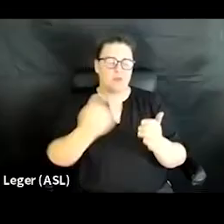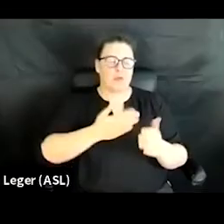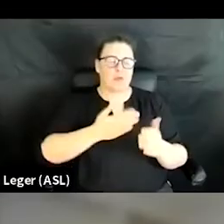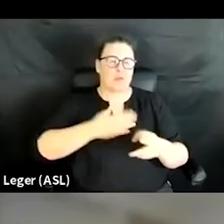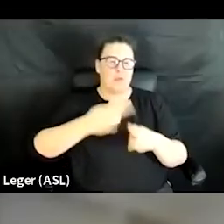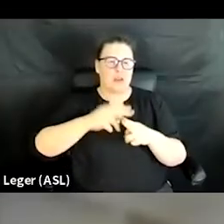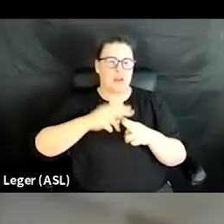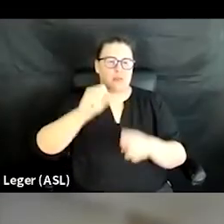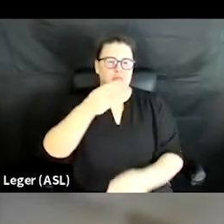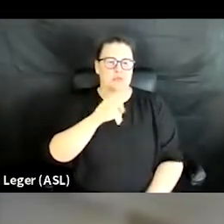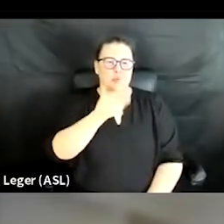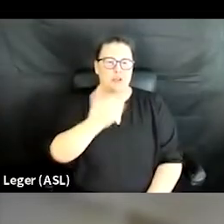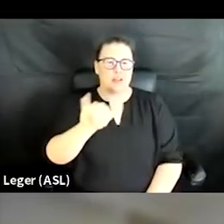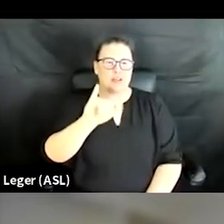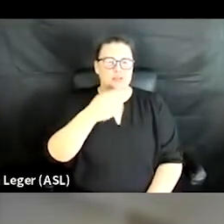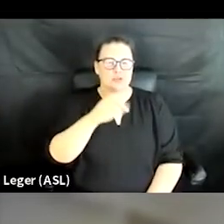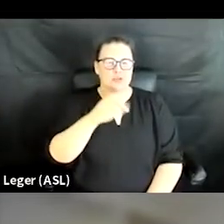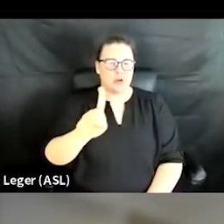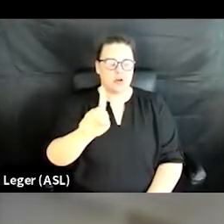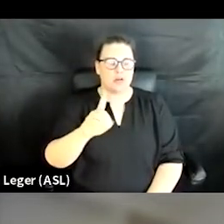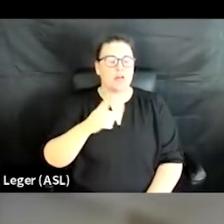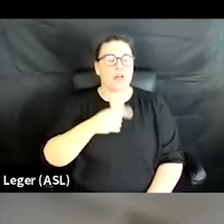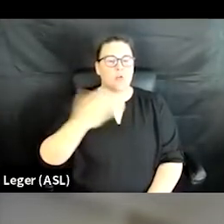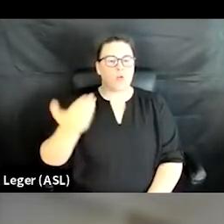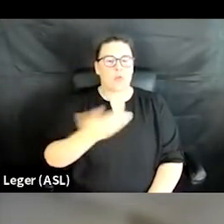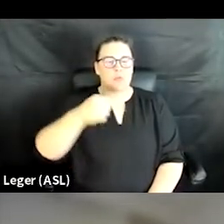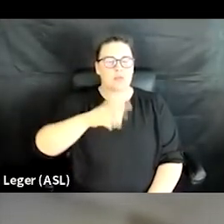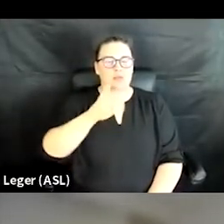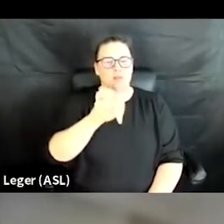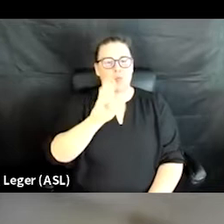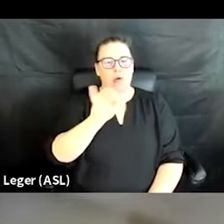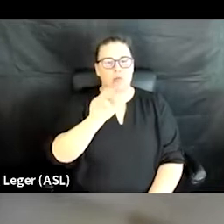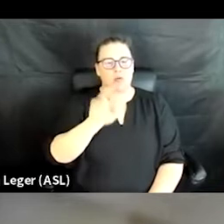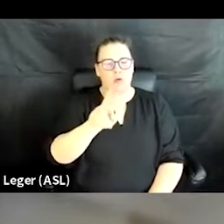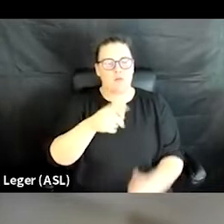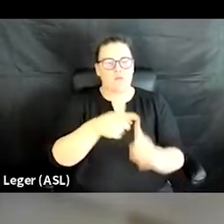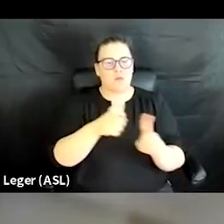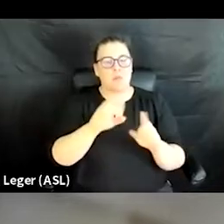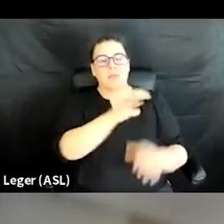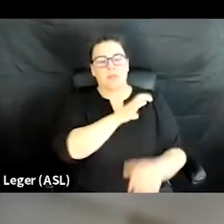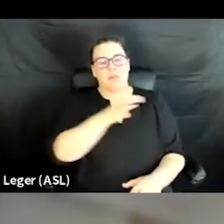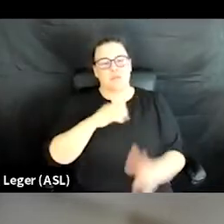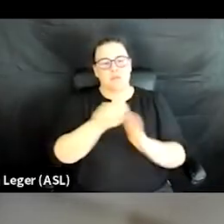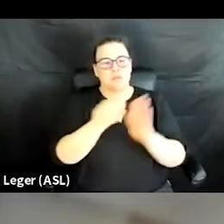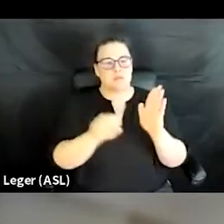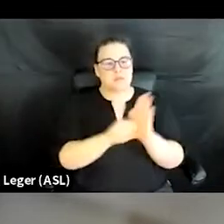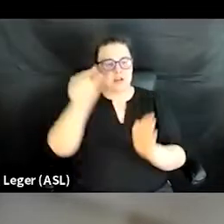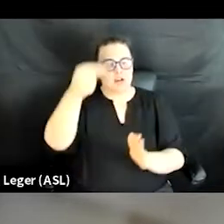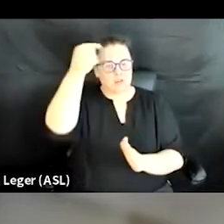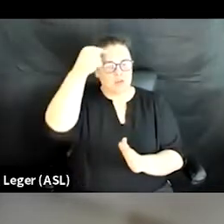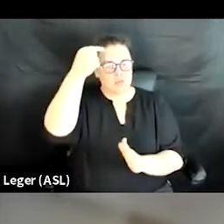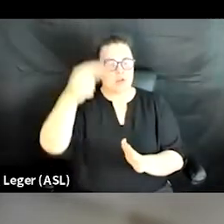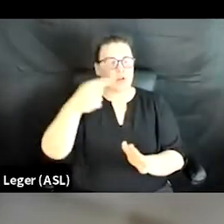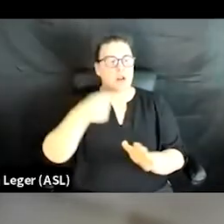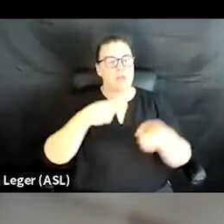I'd like to welcome you to this webinar from the Council of State Governments. I'm a professor and associate dean and co-director of the